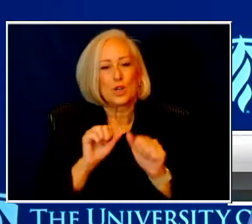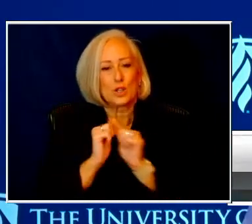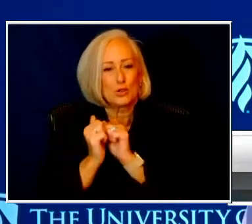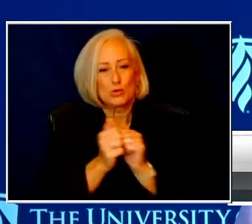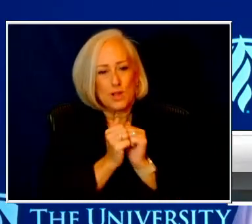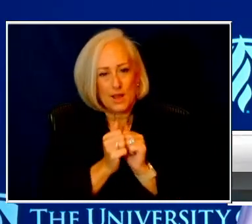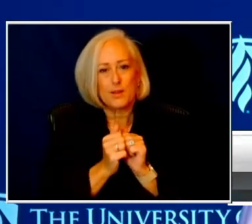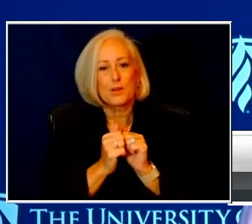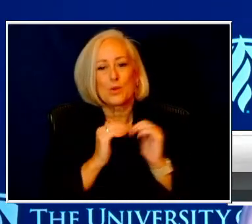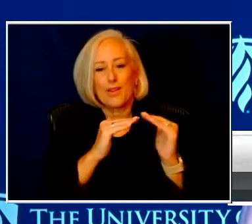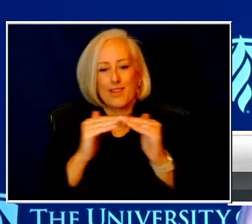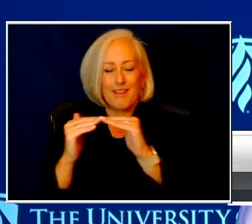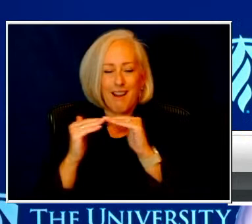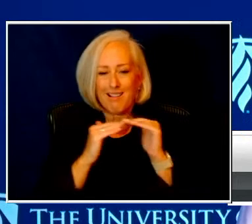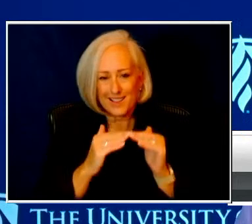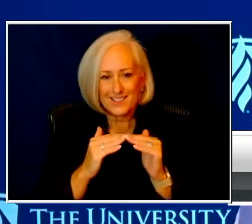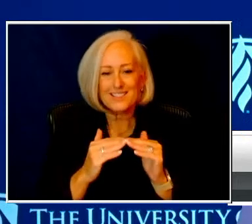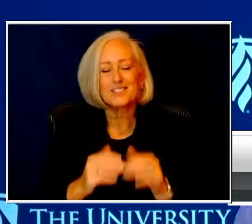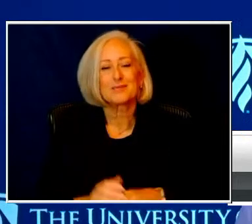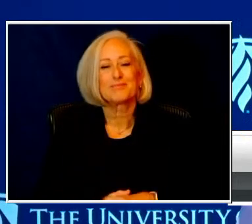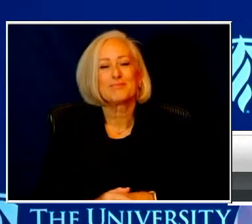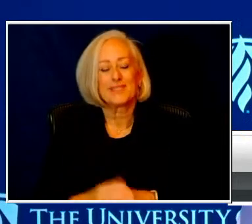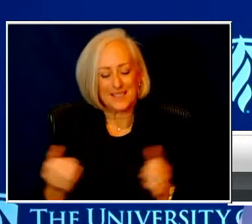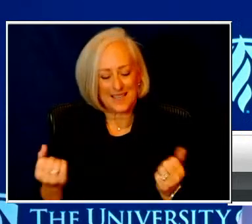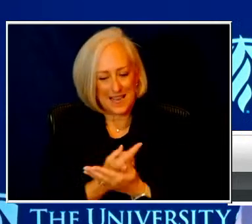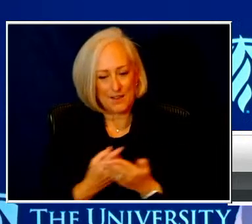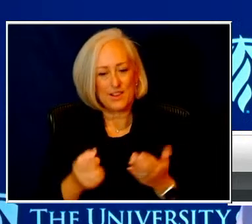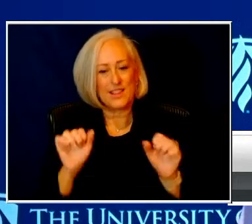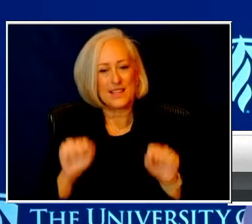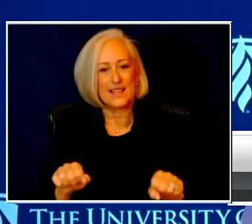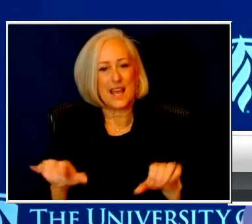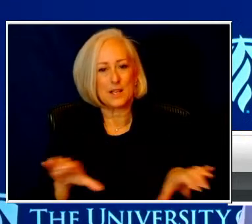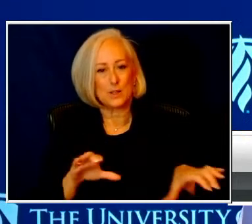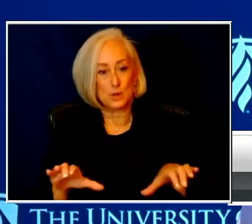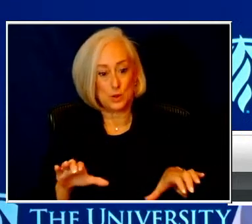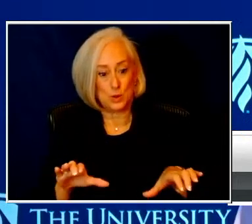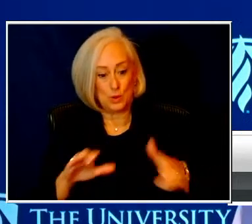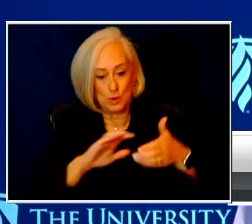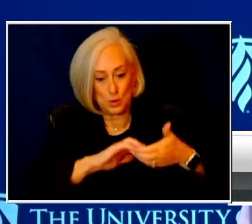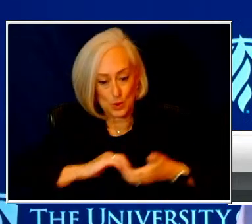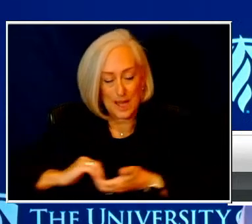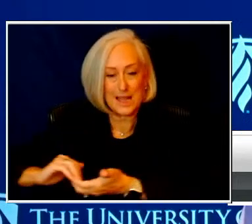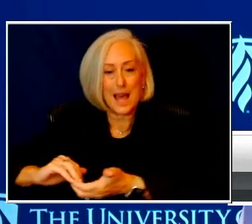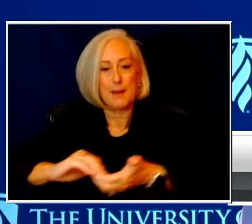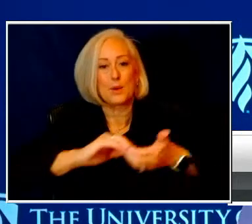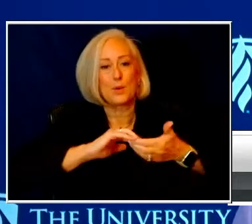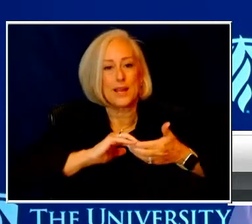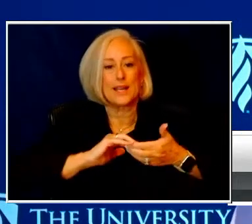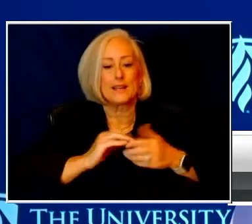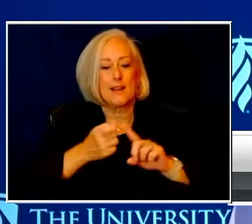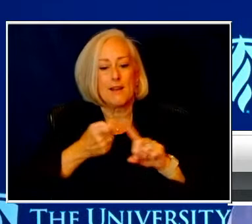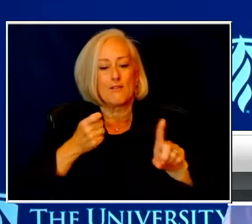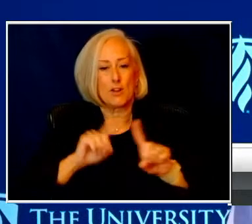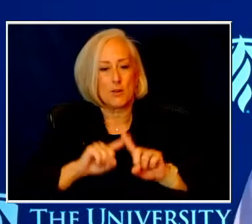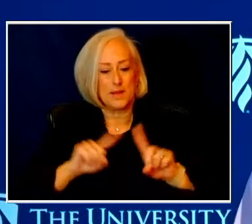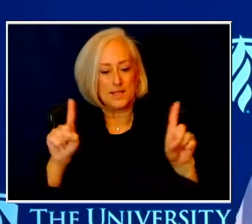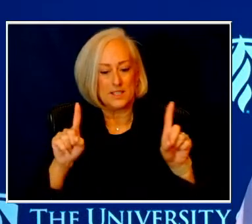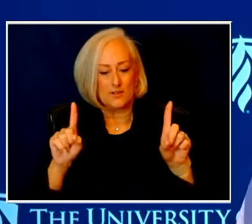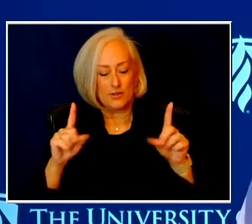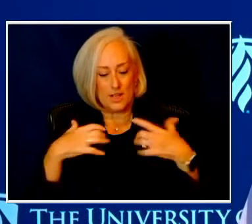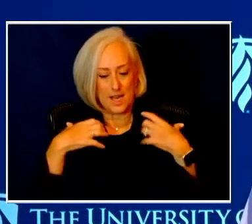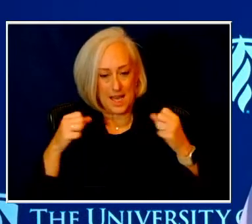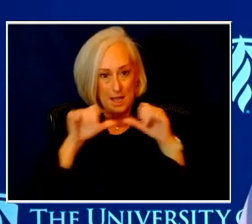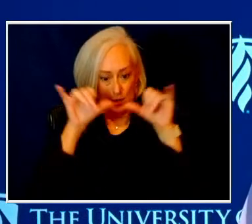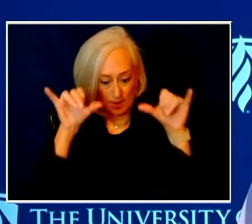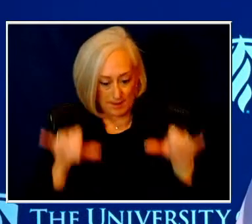and the ability to collaborate. Collaborate different health systems is great. Collaboration within the health